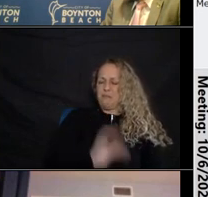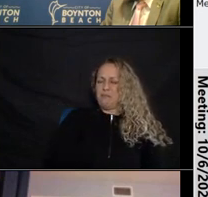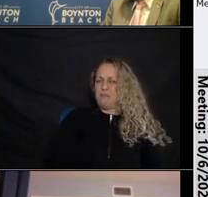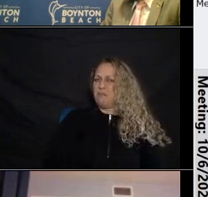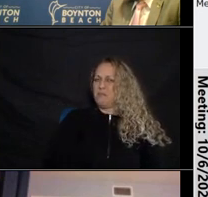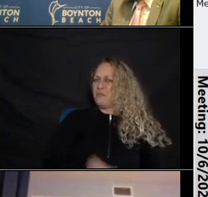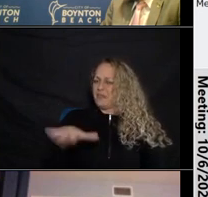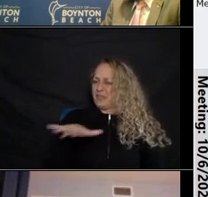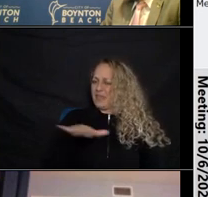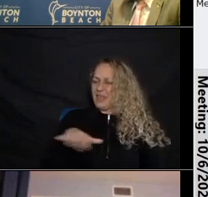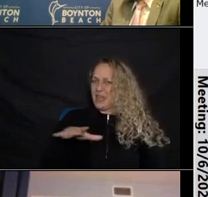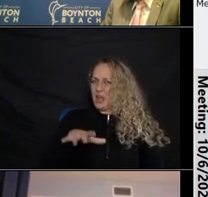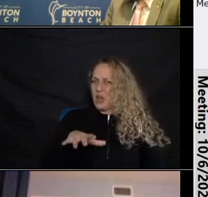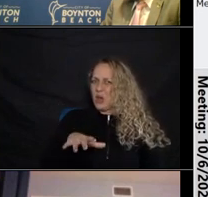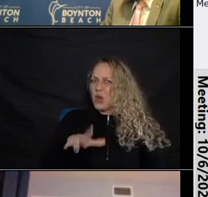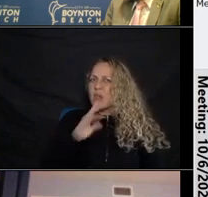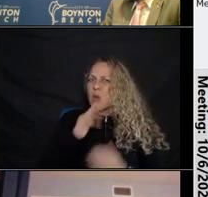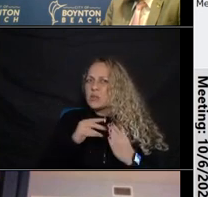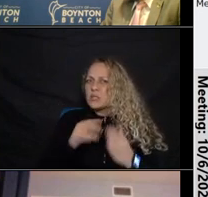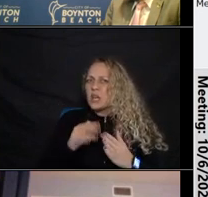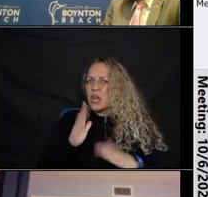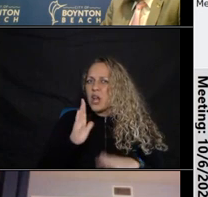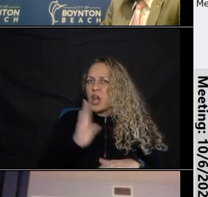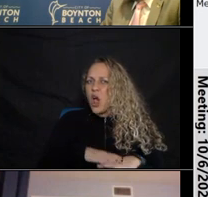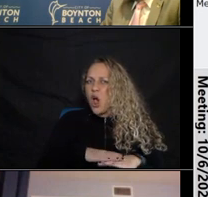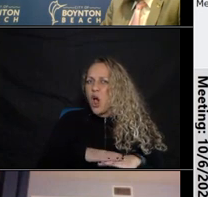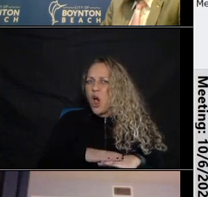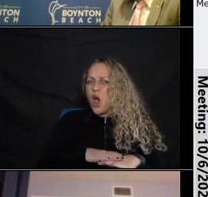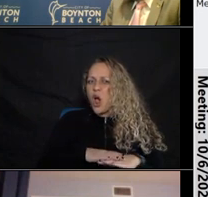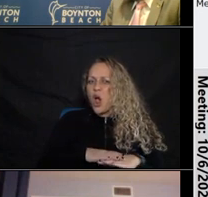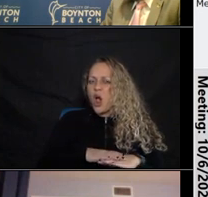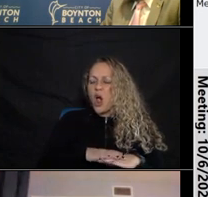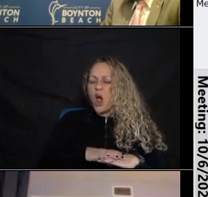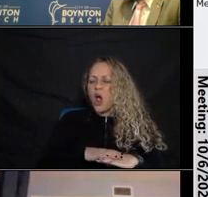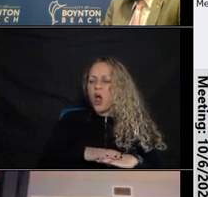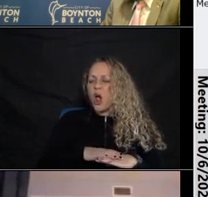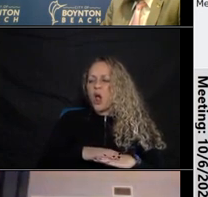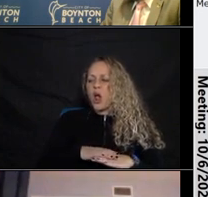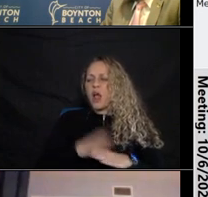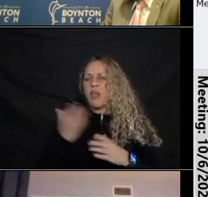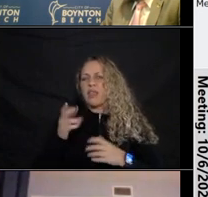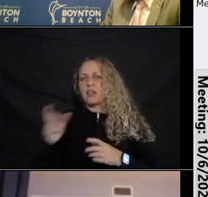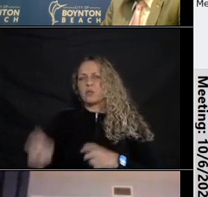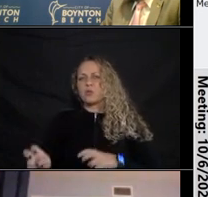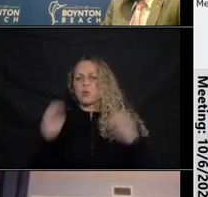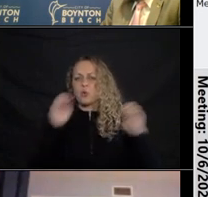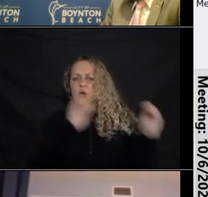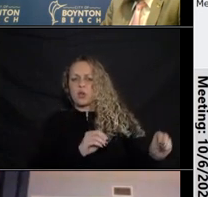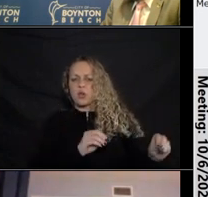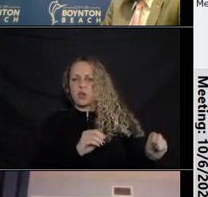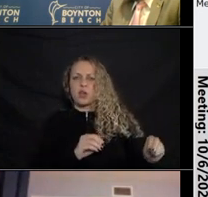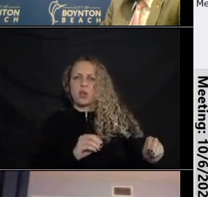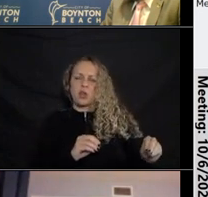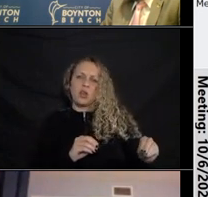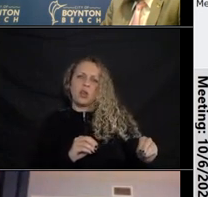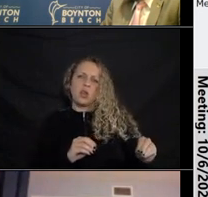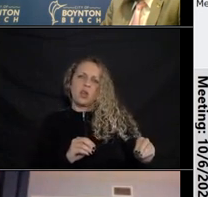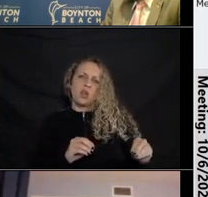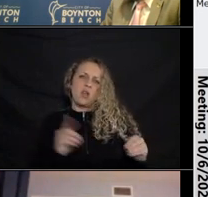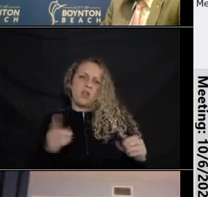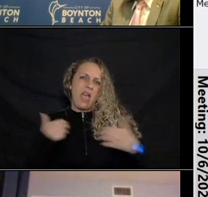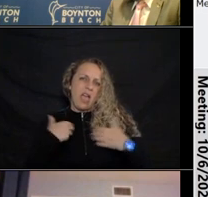There is a study that was taken on Gulf of Tarvises that were relocated. 57% of the Gulf of Tarvises that were